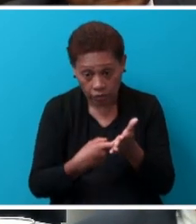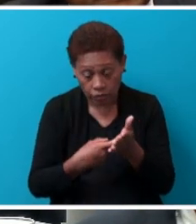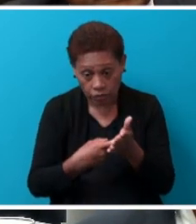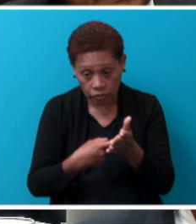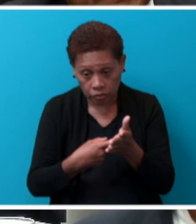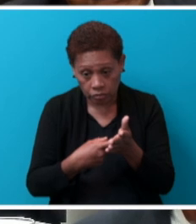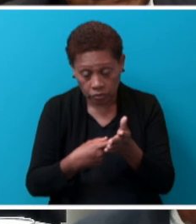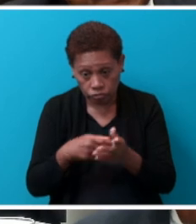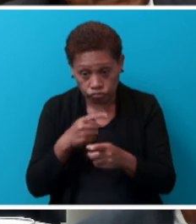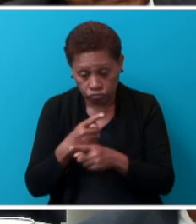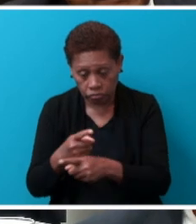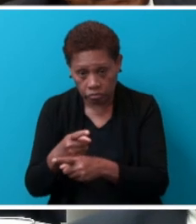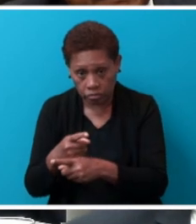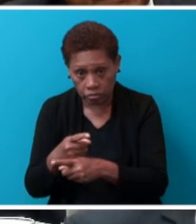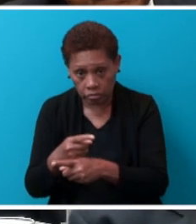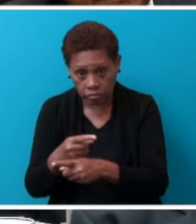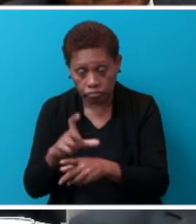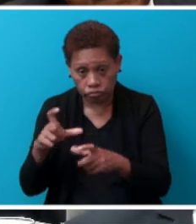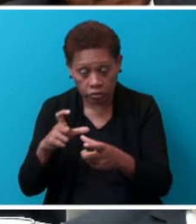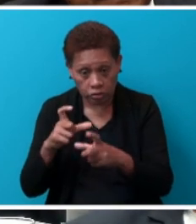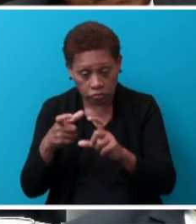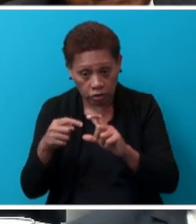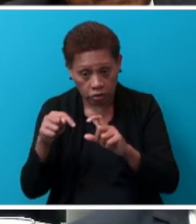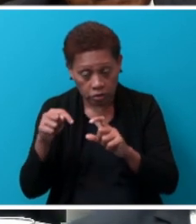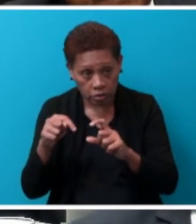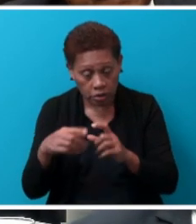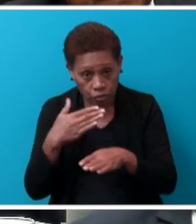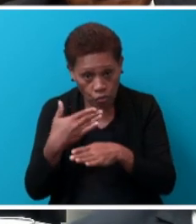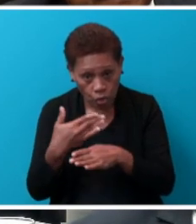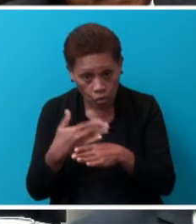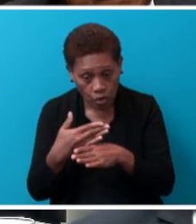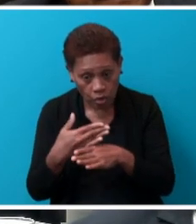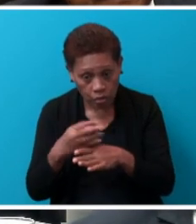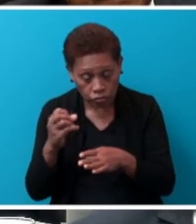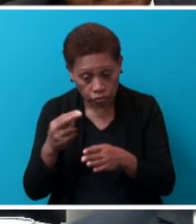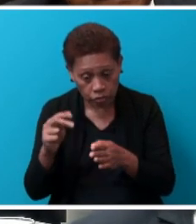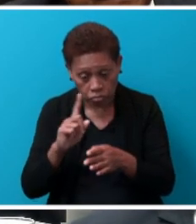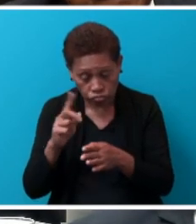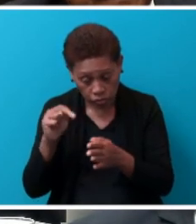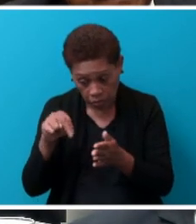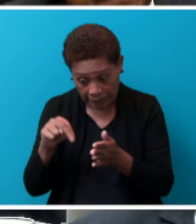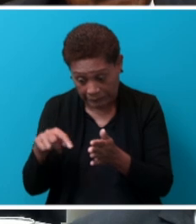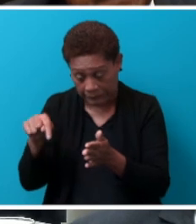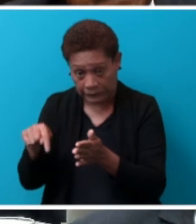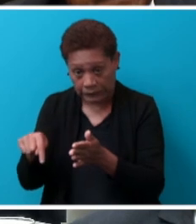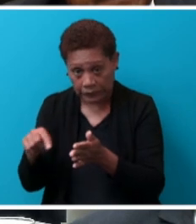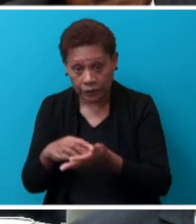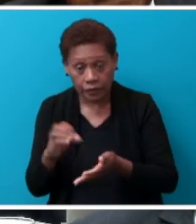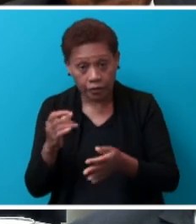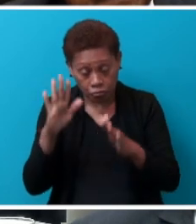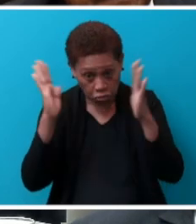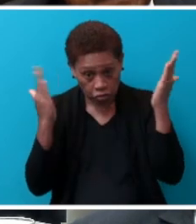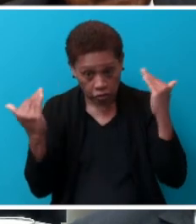its next phases, allowing the team to begin the detailed work required for a comprehensive study. Honourable Speaker,